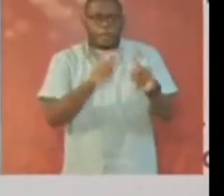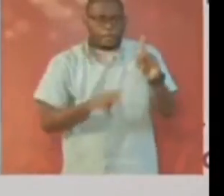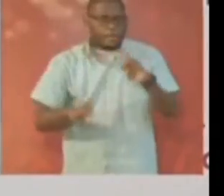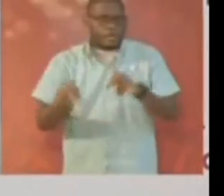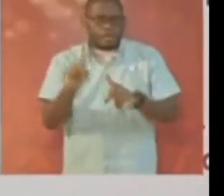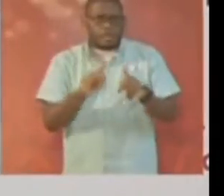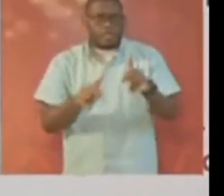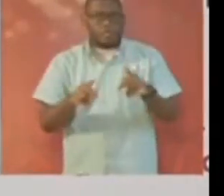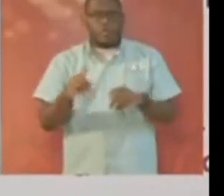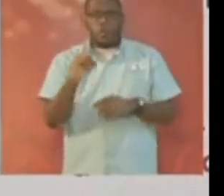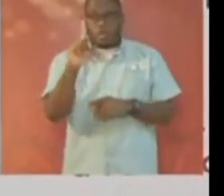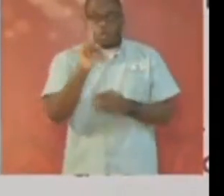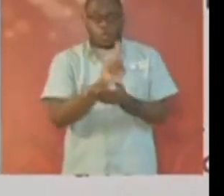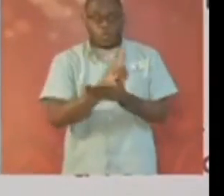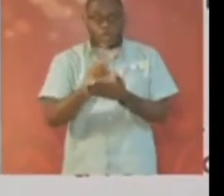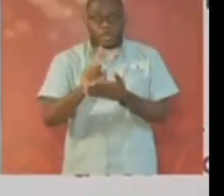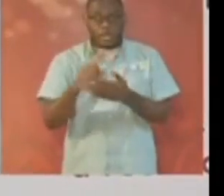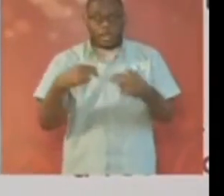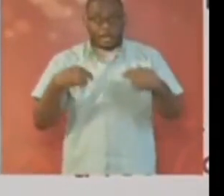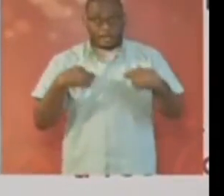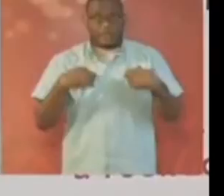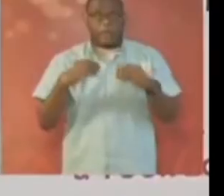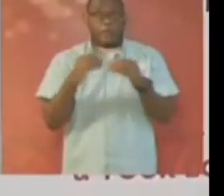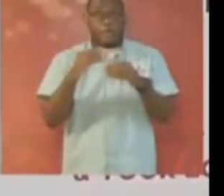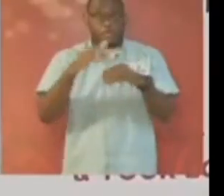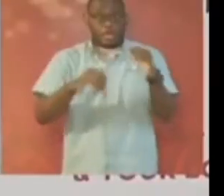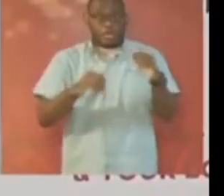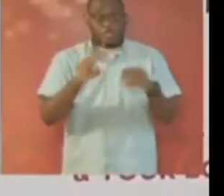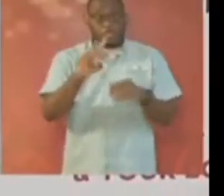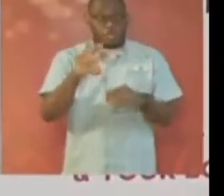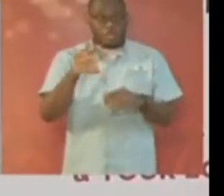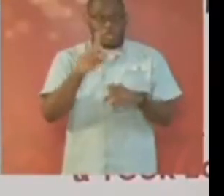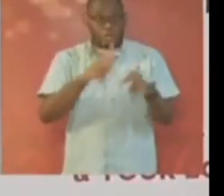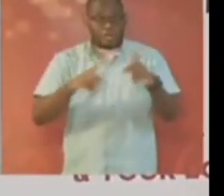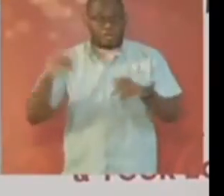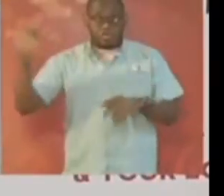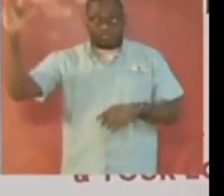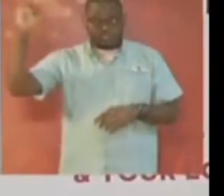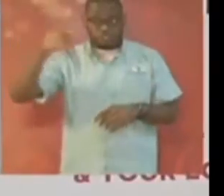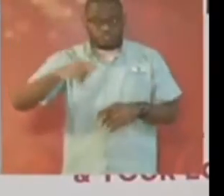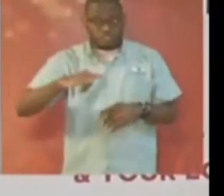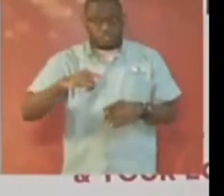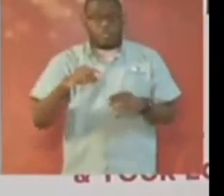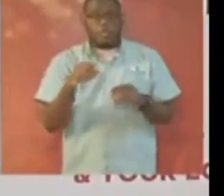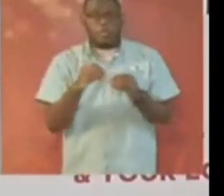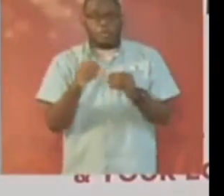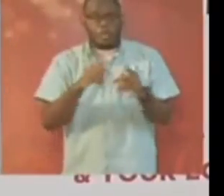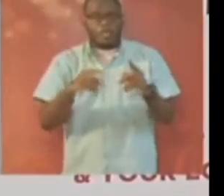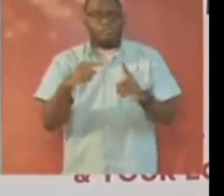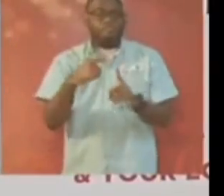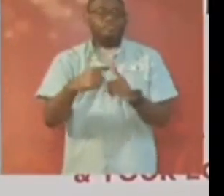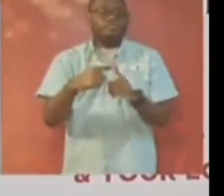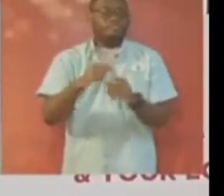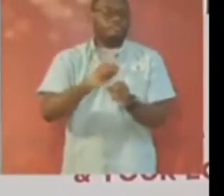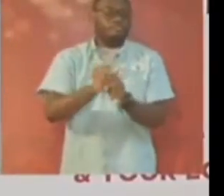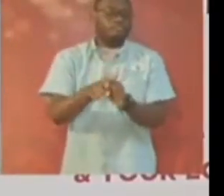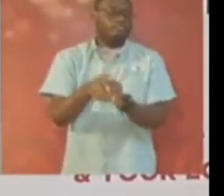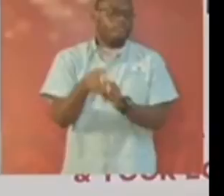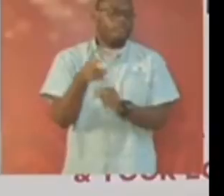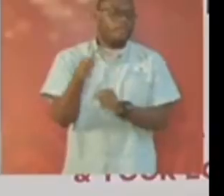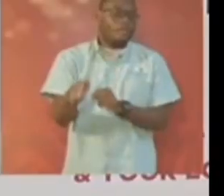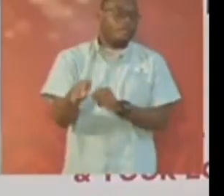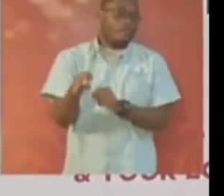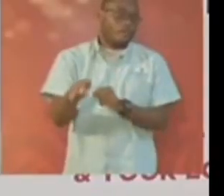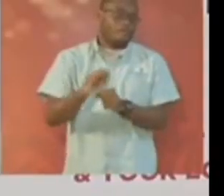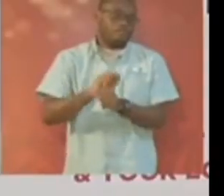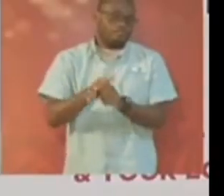over 300 persons repatriated. Of course, this does not pose a significant pressure on the parallel healthcare system in the